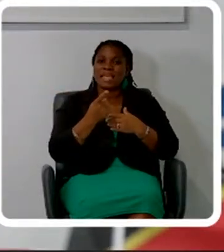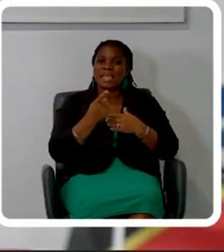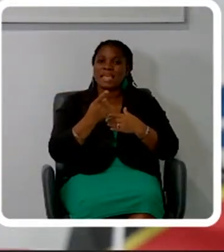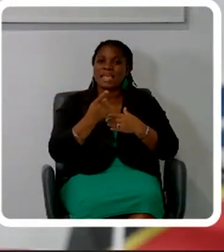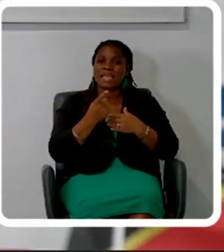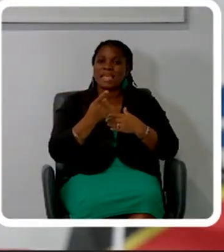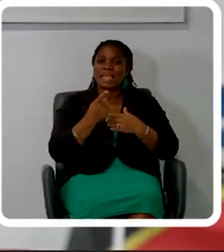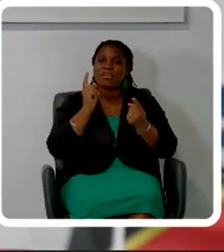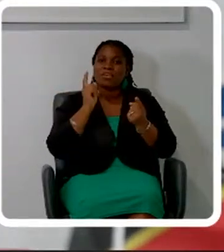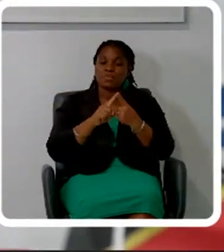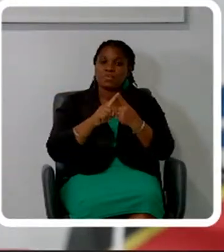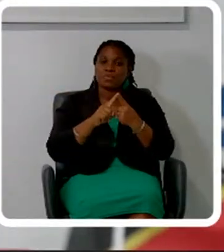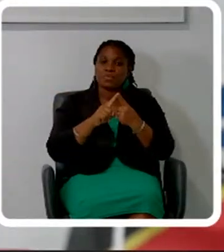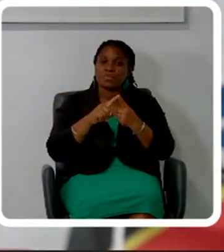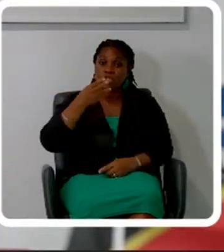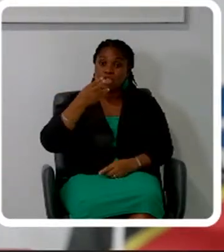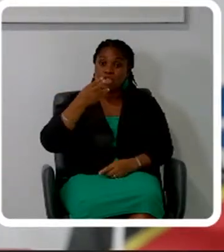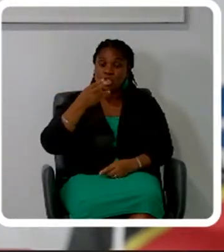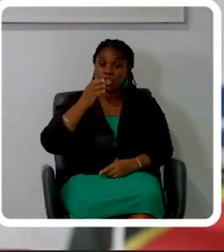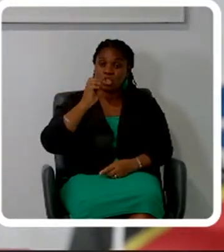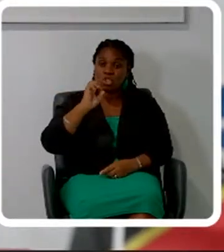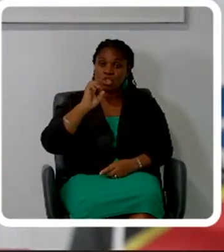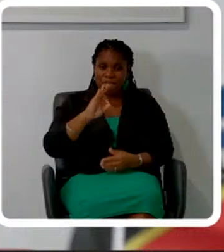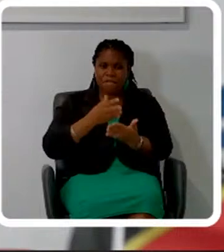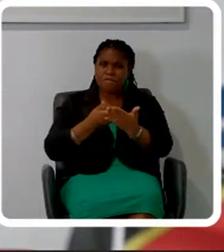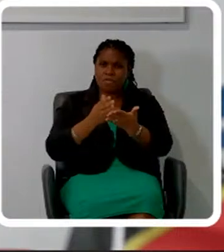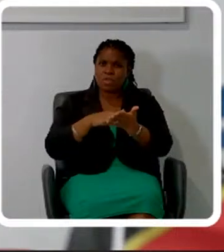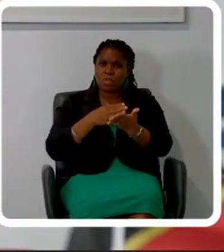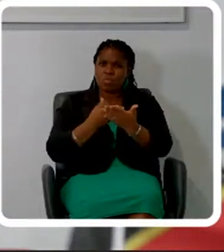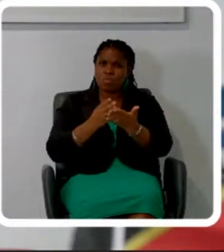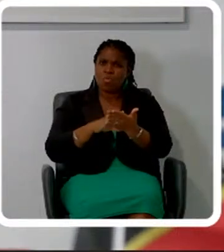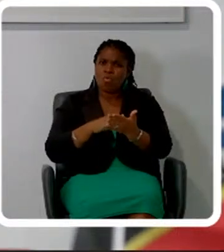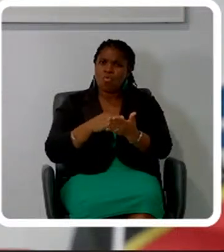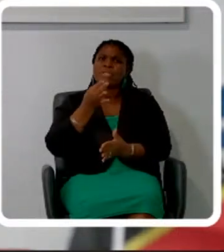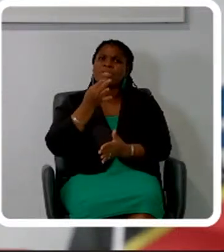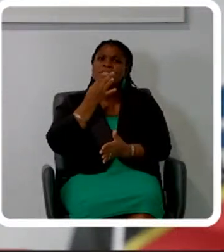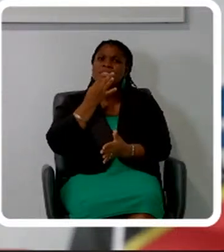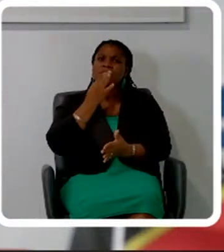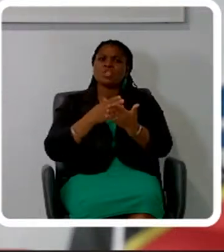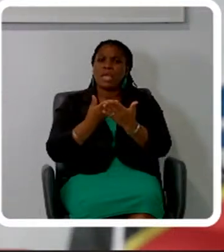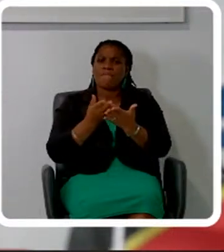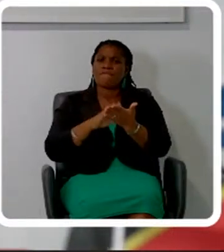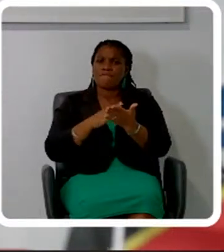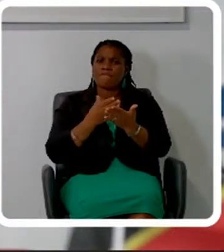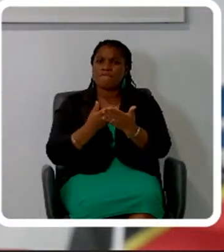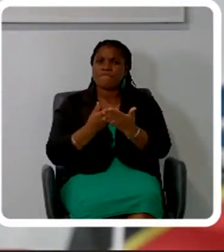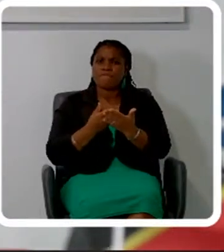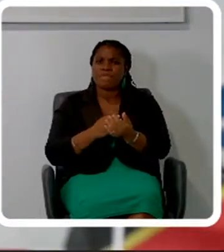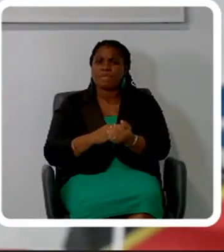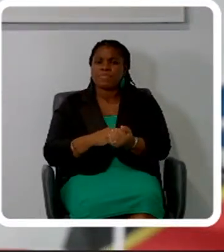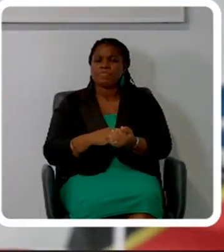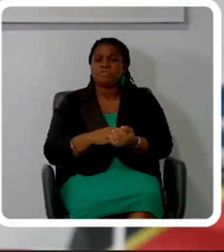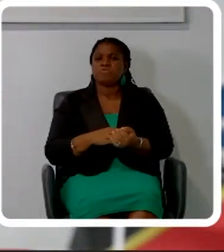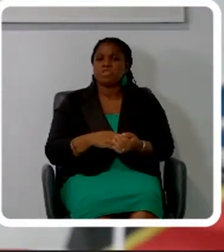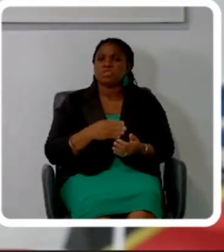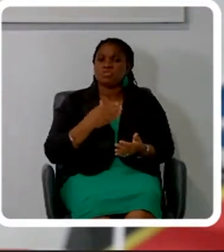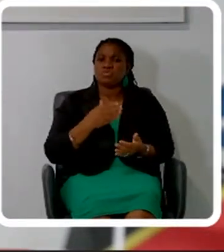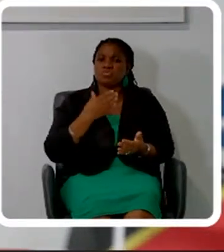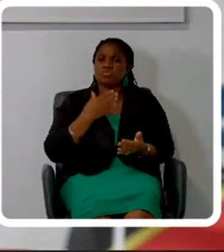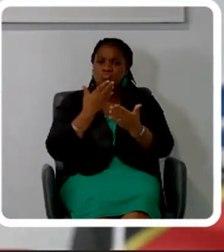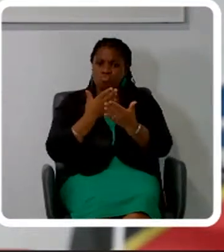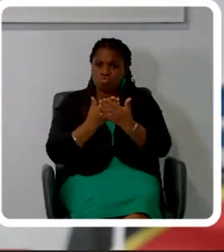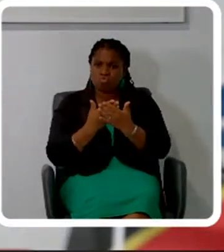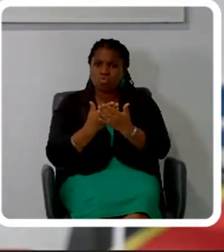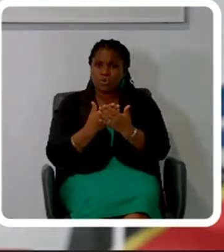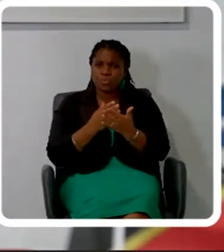Jose Andres, and the Clinton Foundation for this meaningful discussion